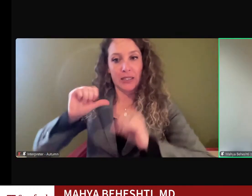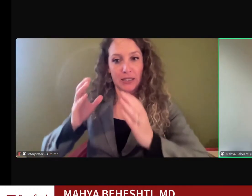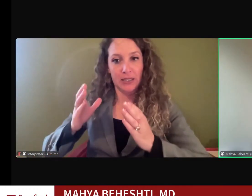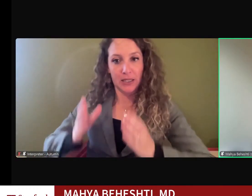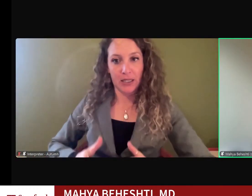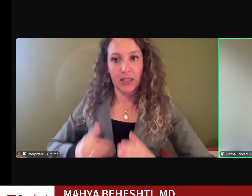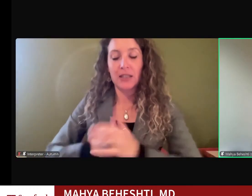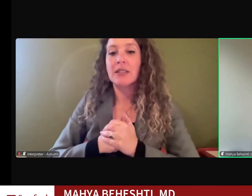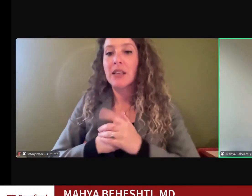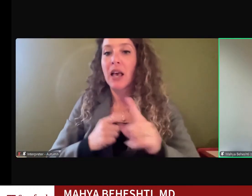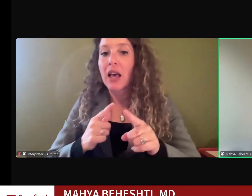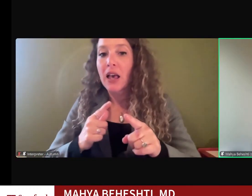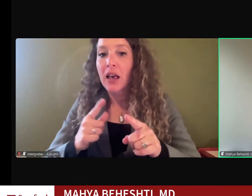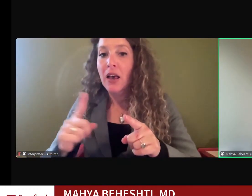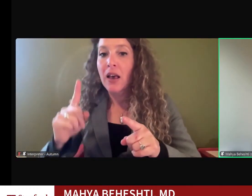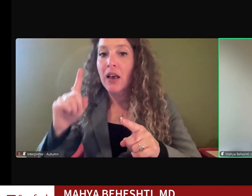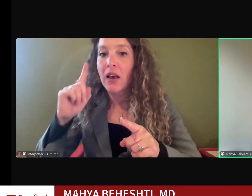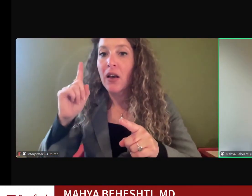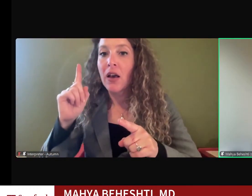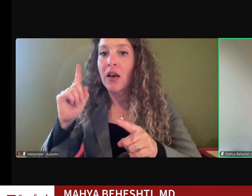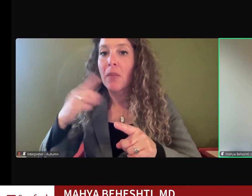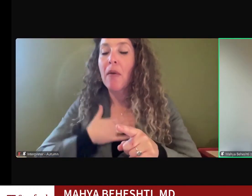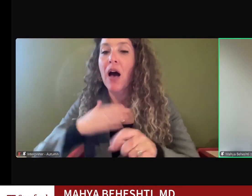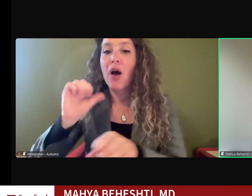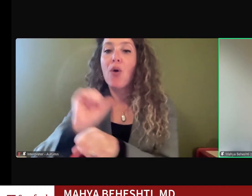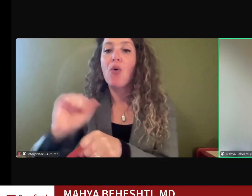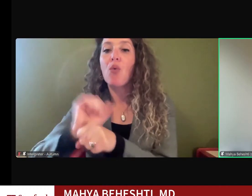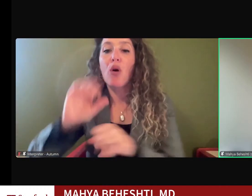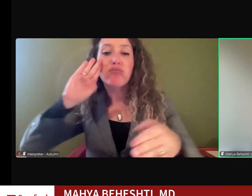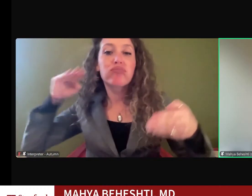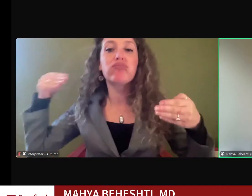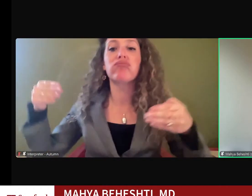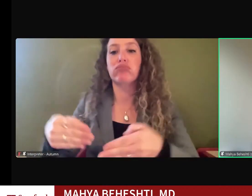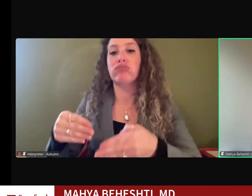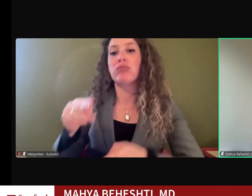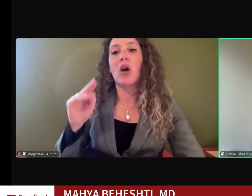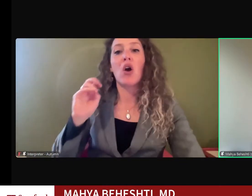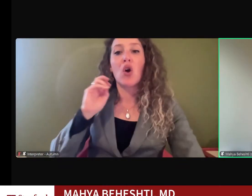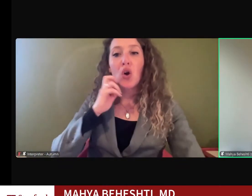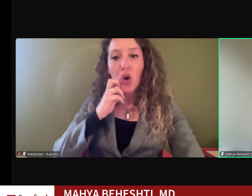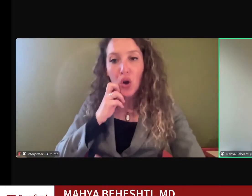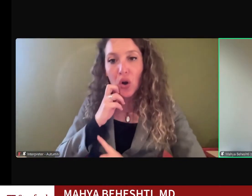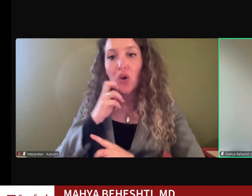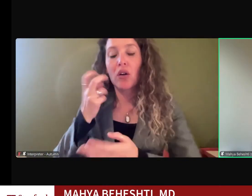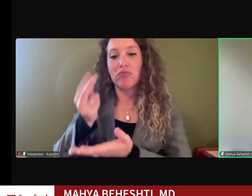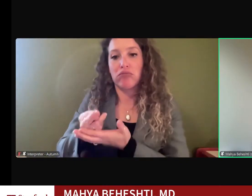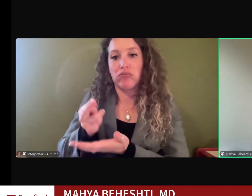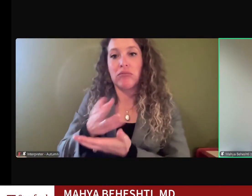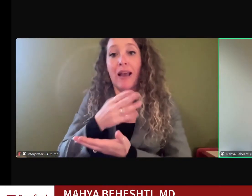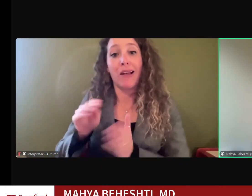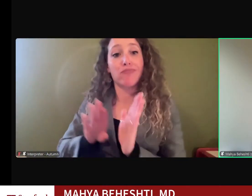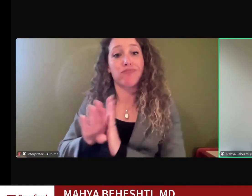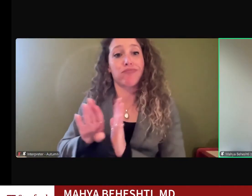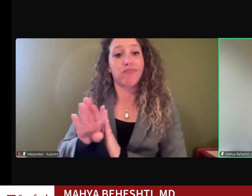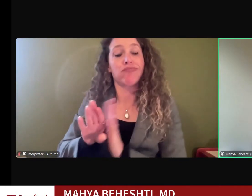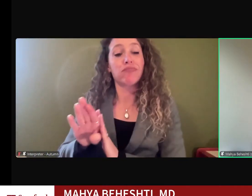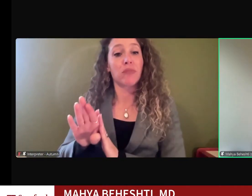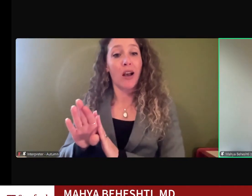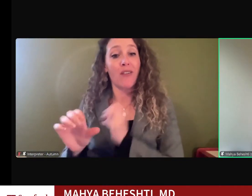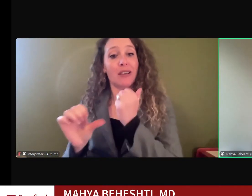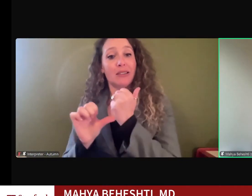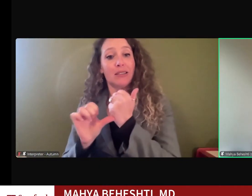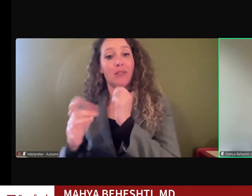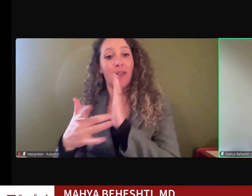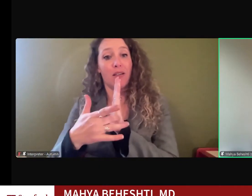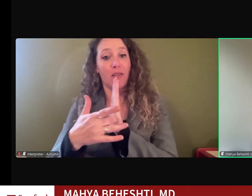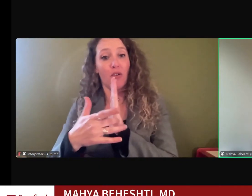School of Medicine, where my work focuses on neurorehabilitation and development of assistive technology. I'm